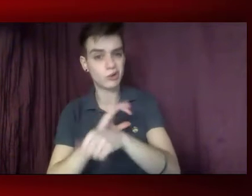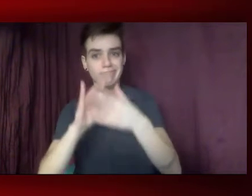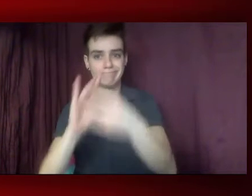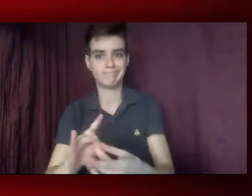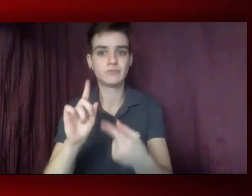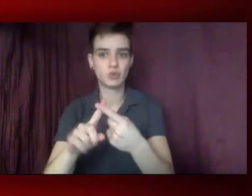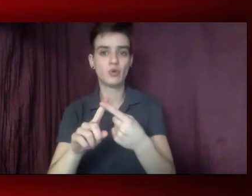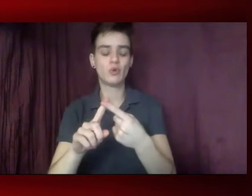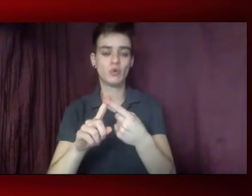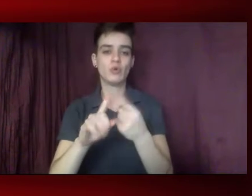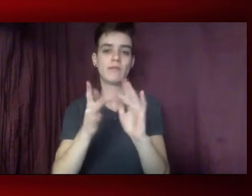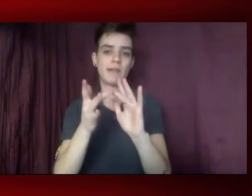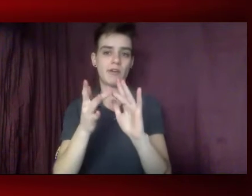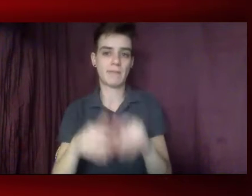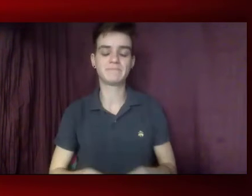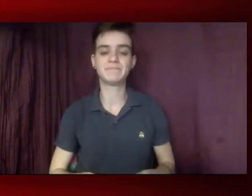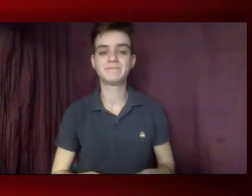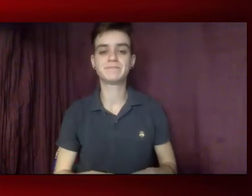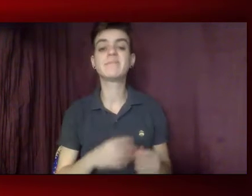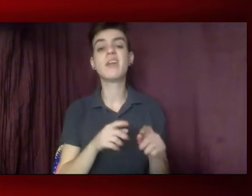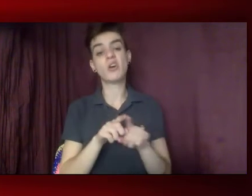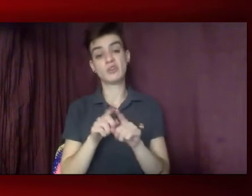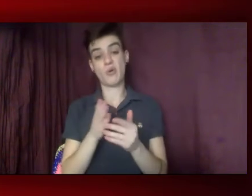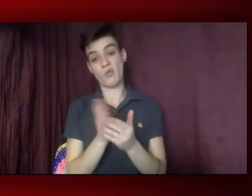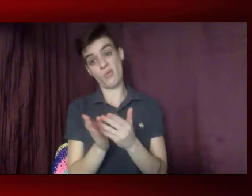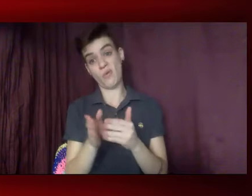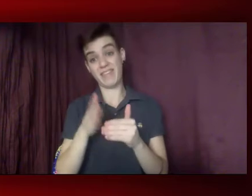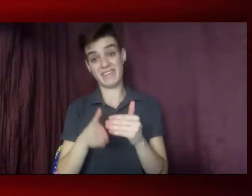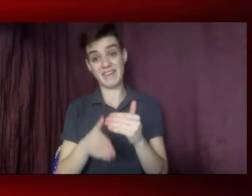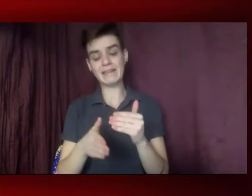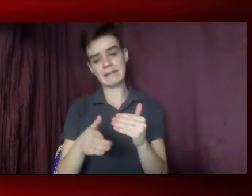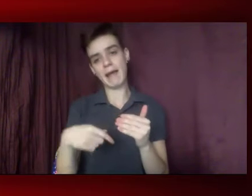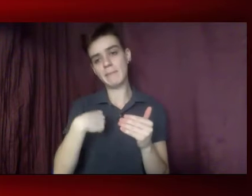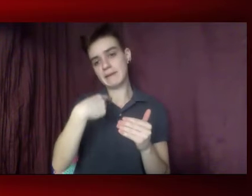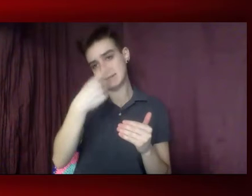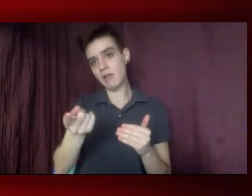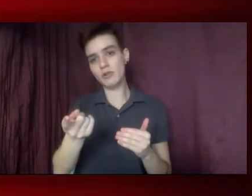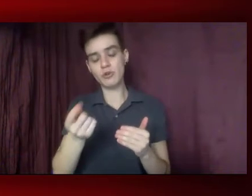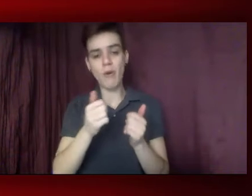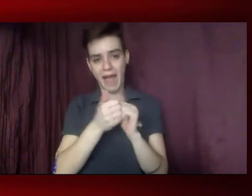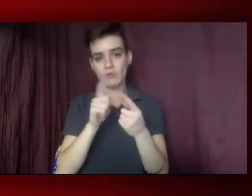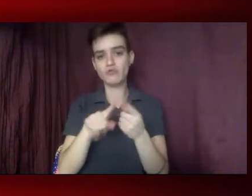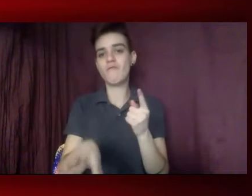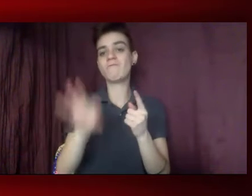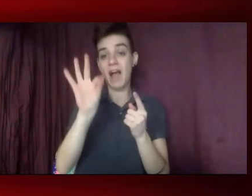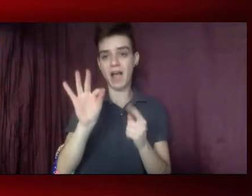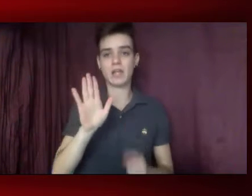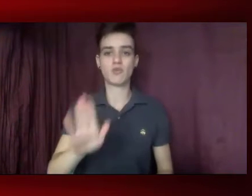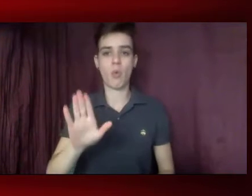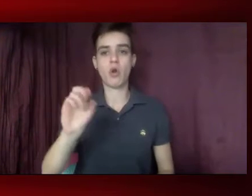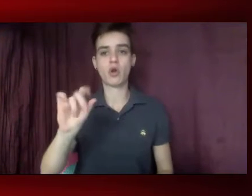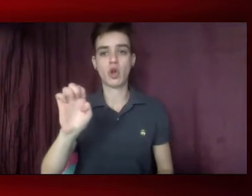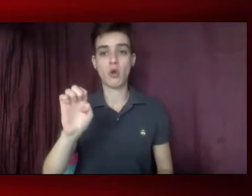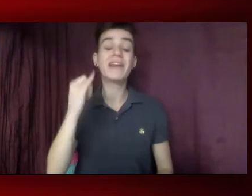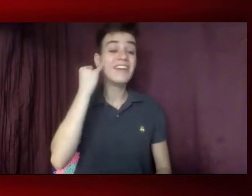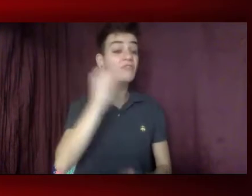also tell you at the end of this presentation how to find out what your code is if you never